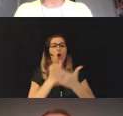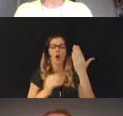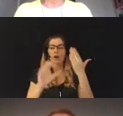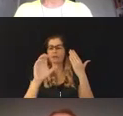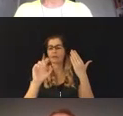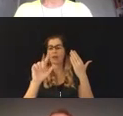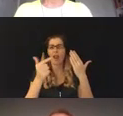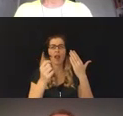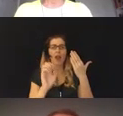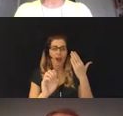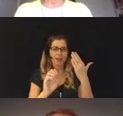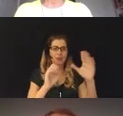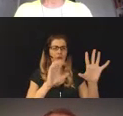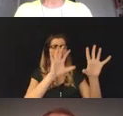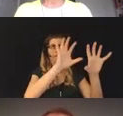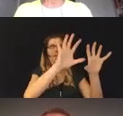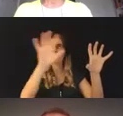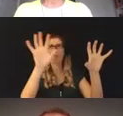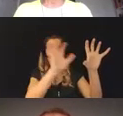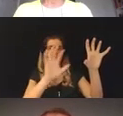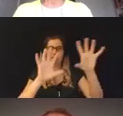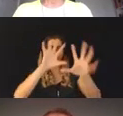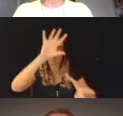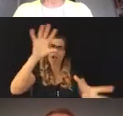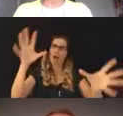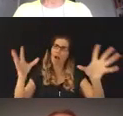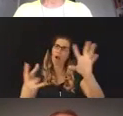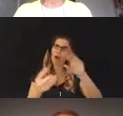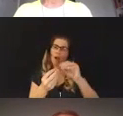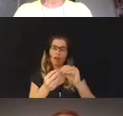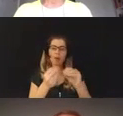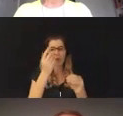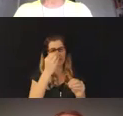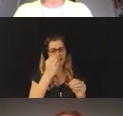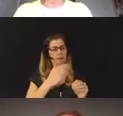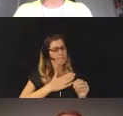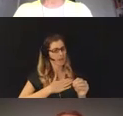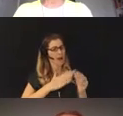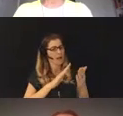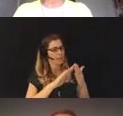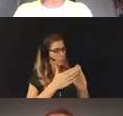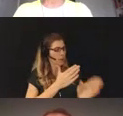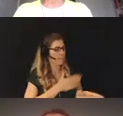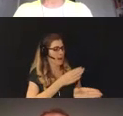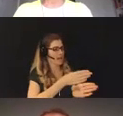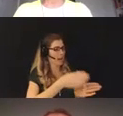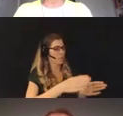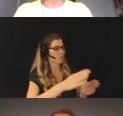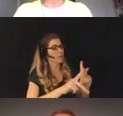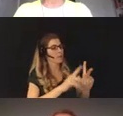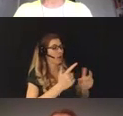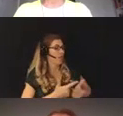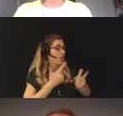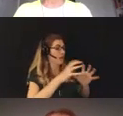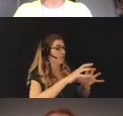pieces of paper, right, that form the whole thing. And as we began to collage about our unique neighborhoods and our specific communities, we began to look at the narratives that are